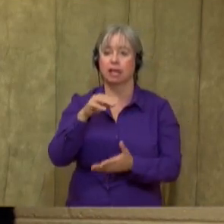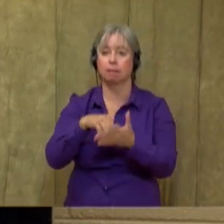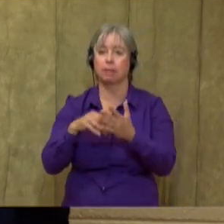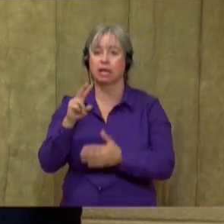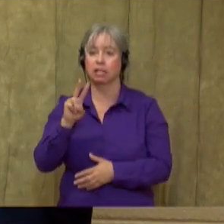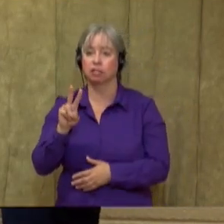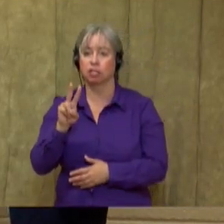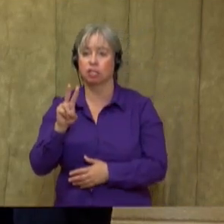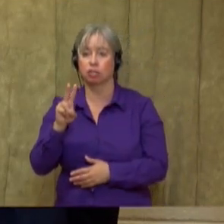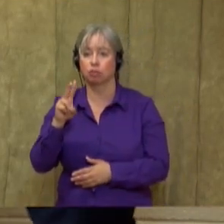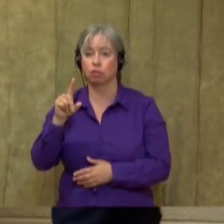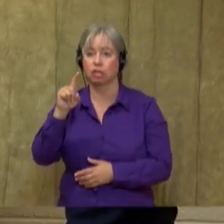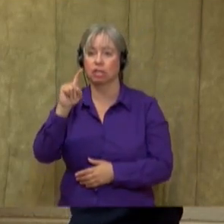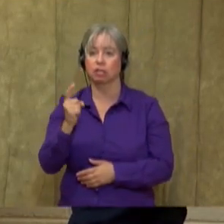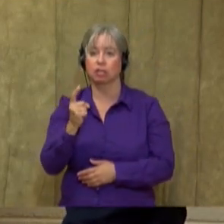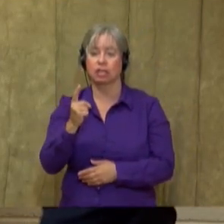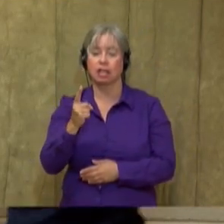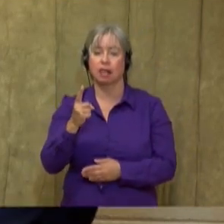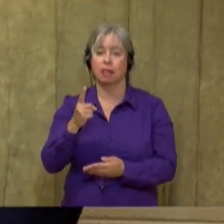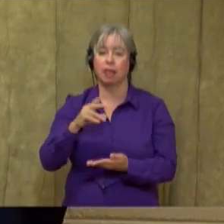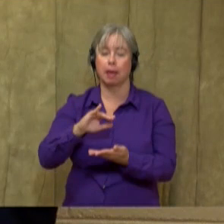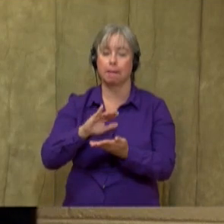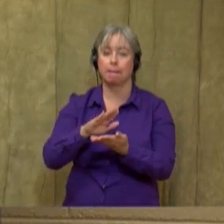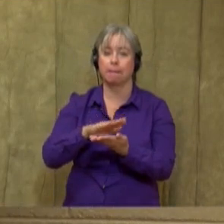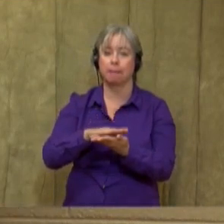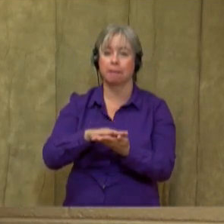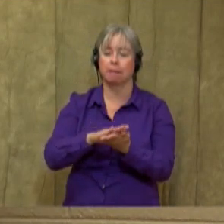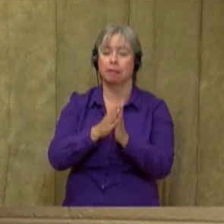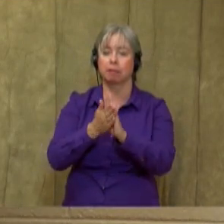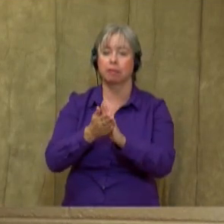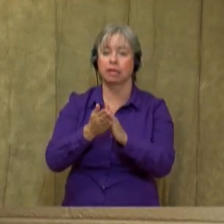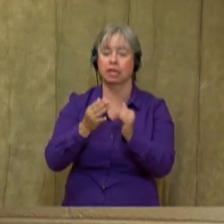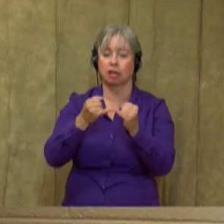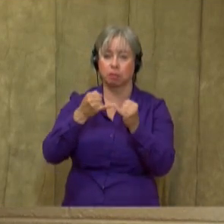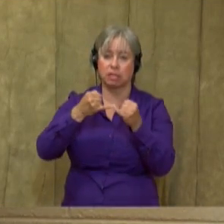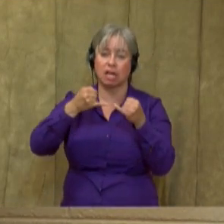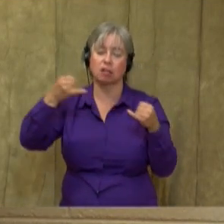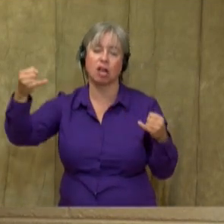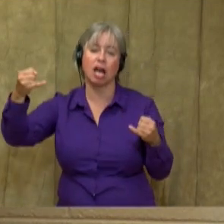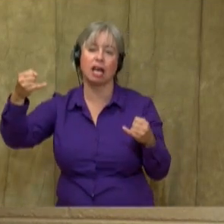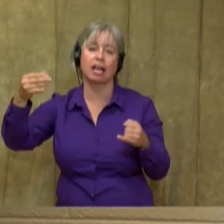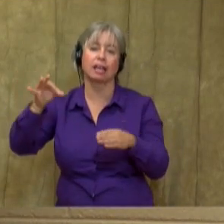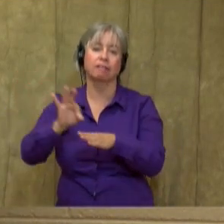us our graph there. And I want you thinking about, if I gave you a unique input, like 5